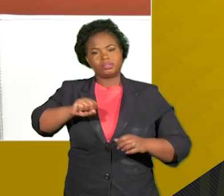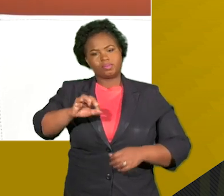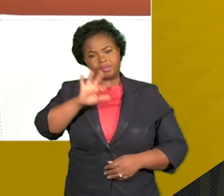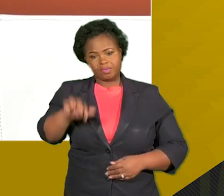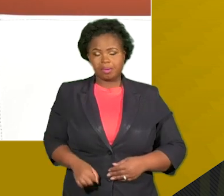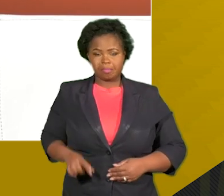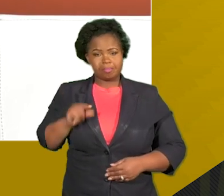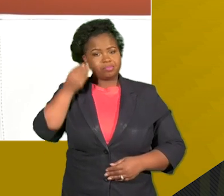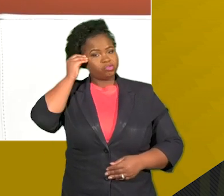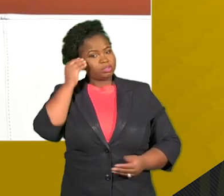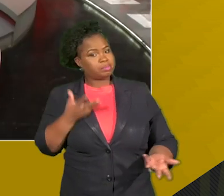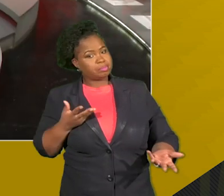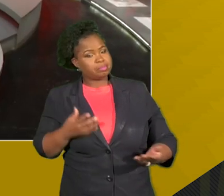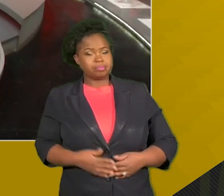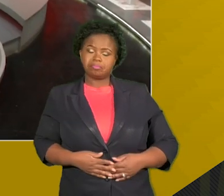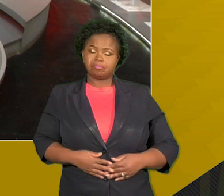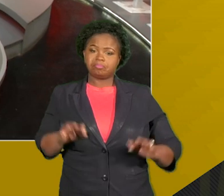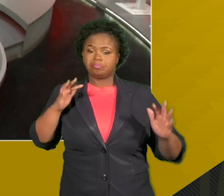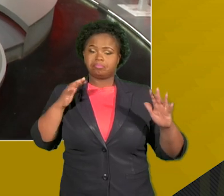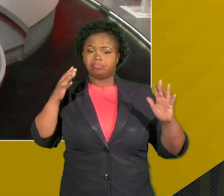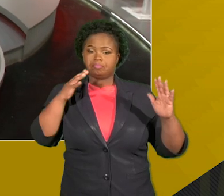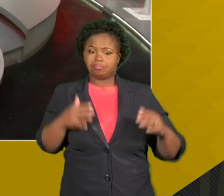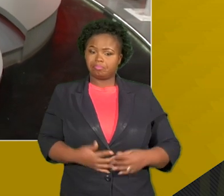that's very interesting, Kini. Let's give them a hand, guys.